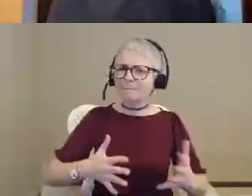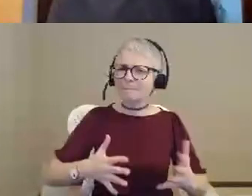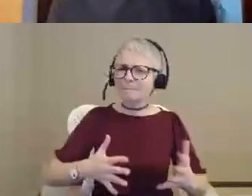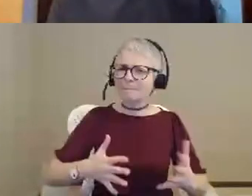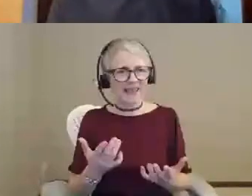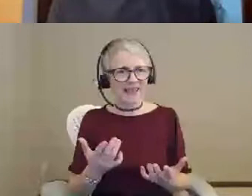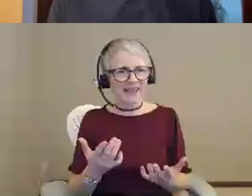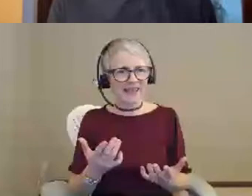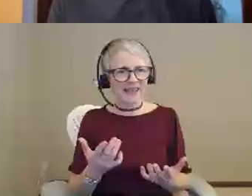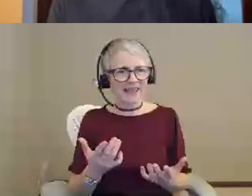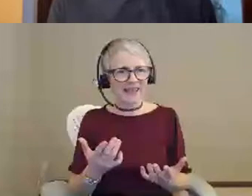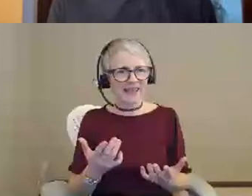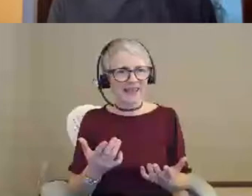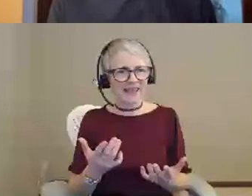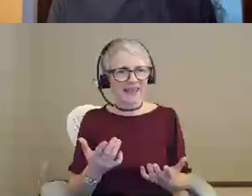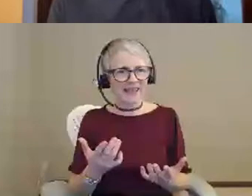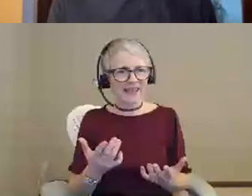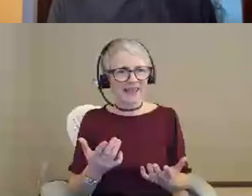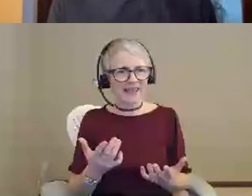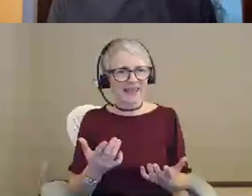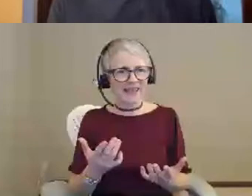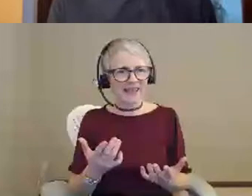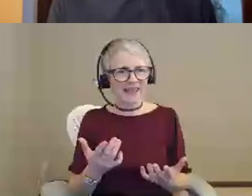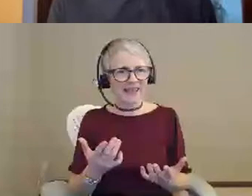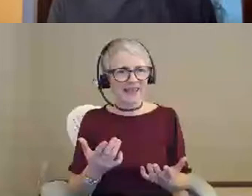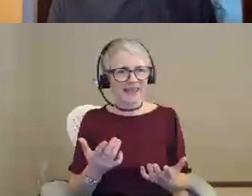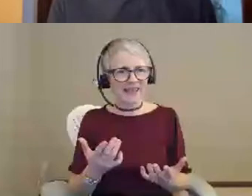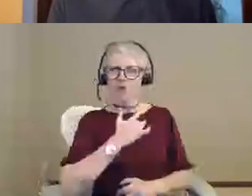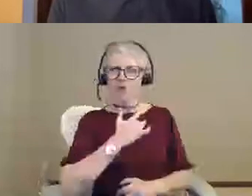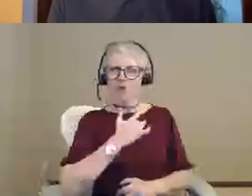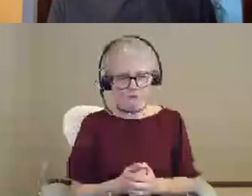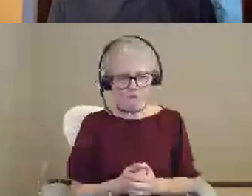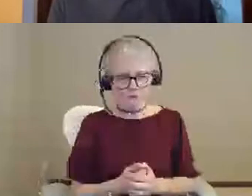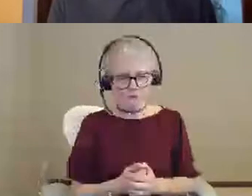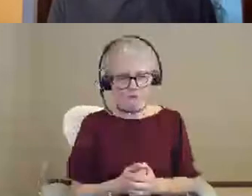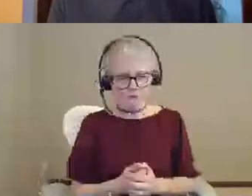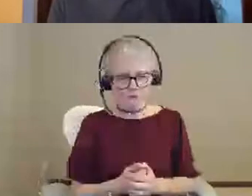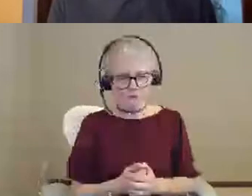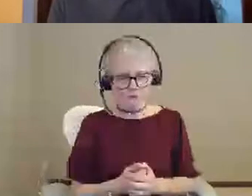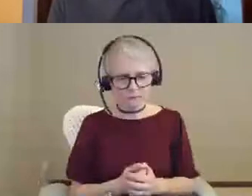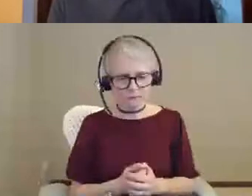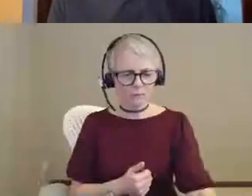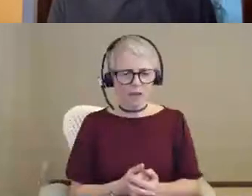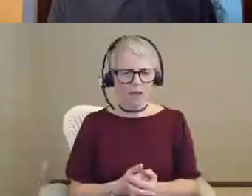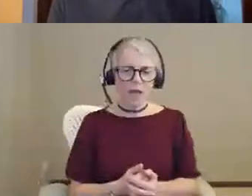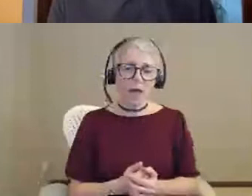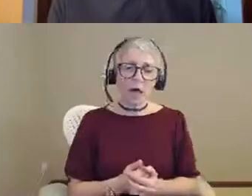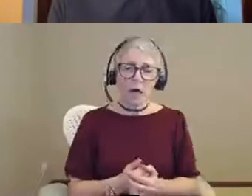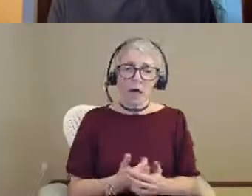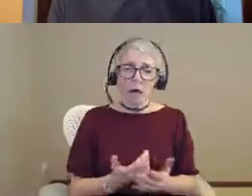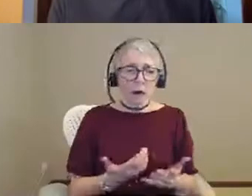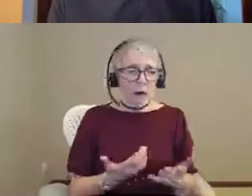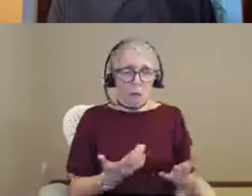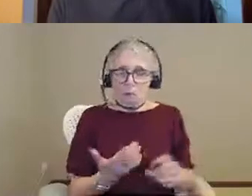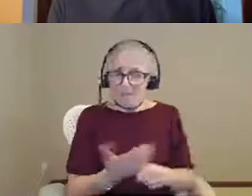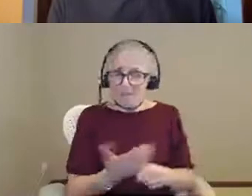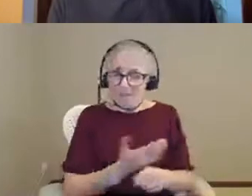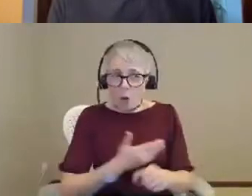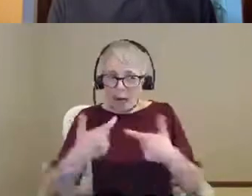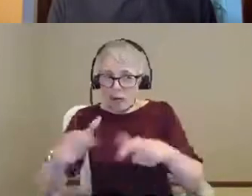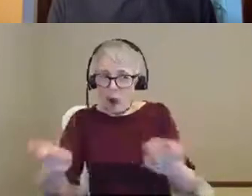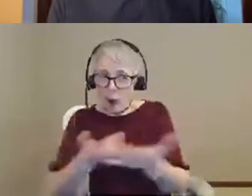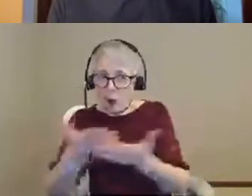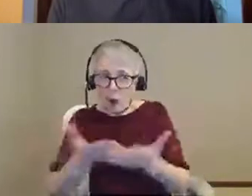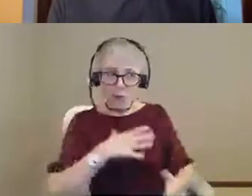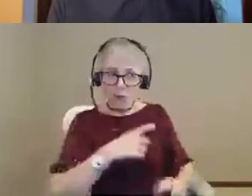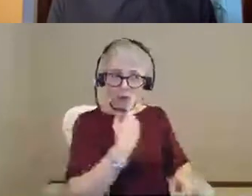he sees things. So I think moving the discussion on, I don't know if anyone wanted to comment before we carry on about